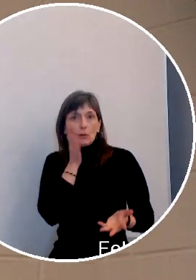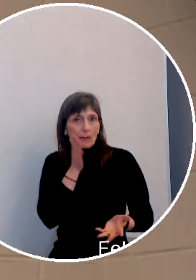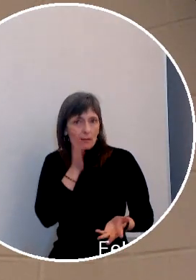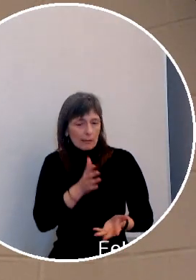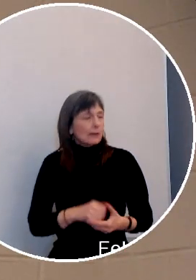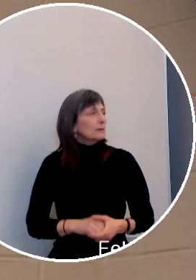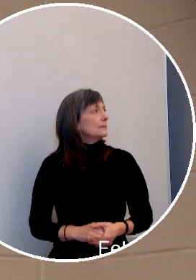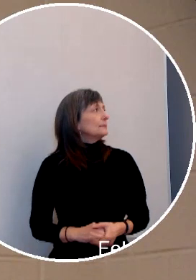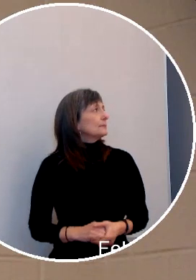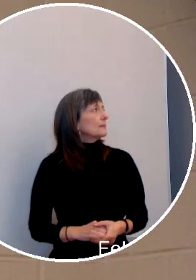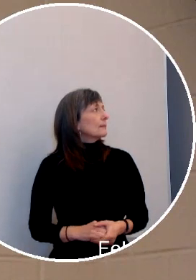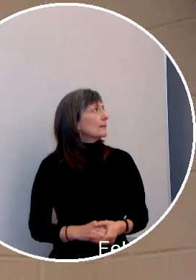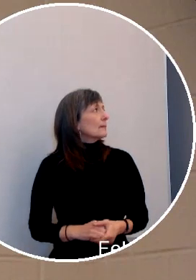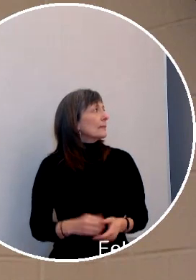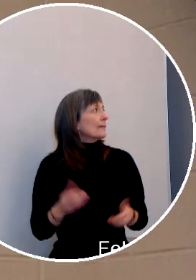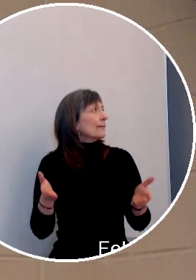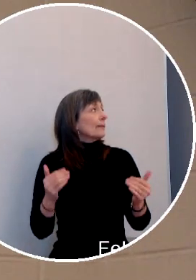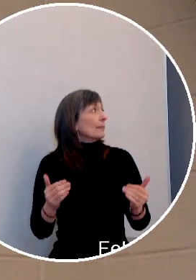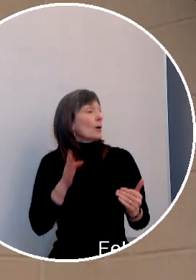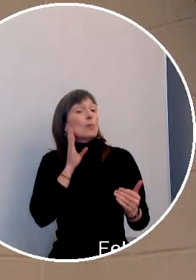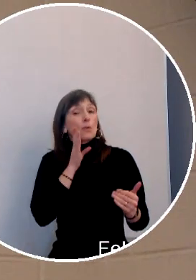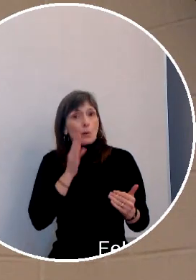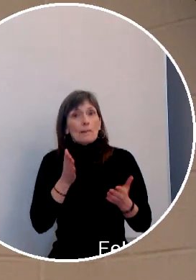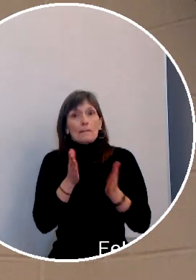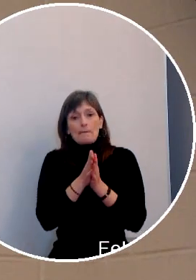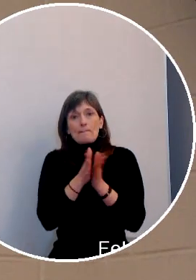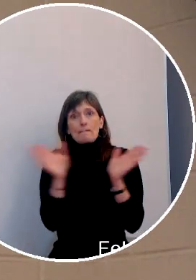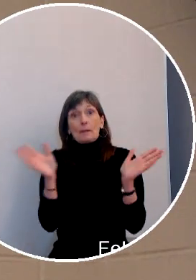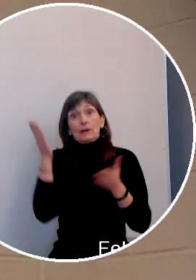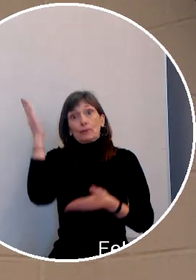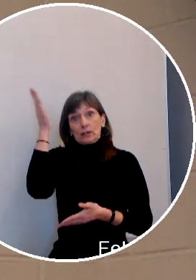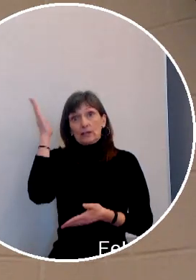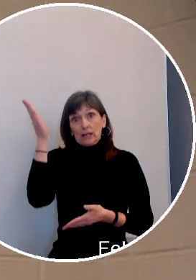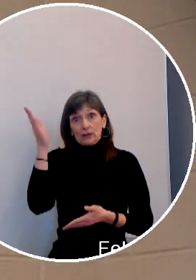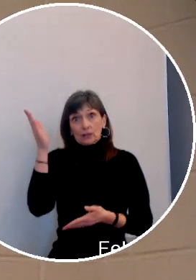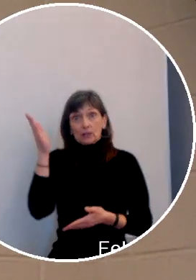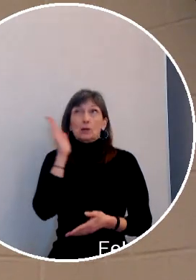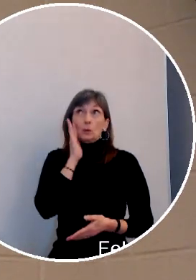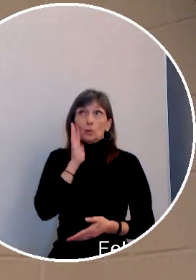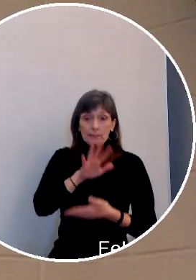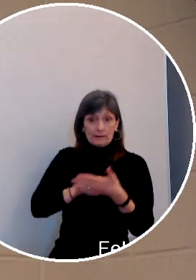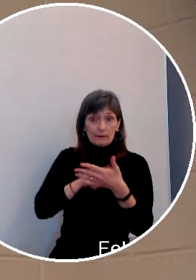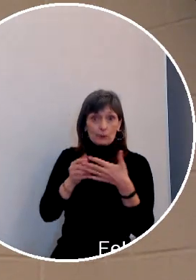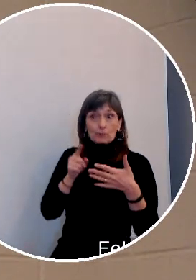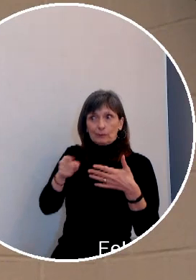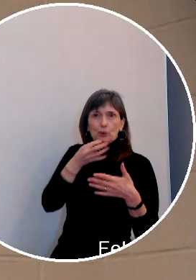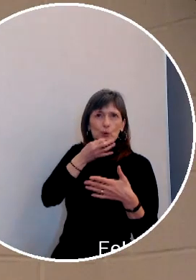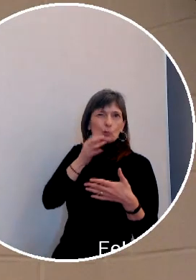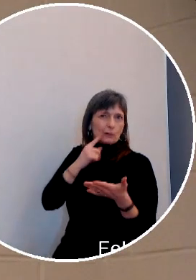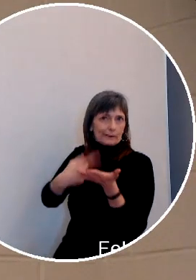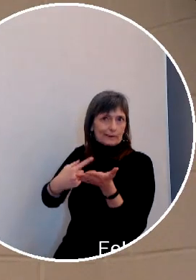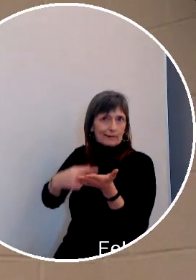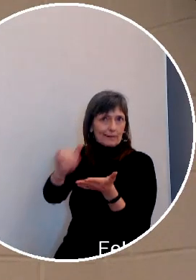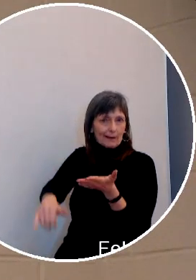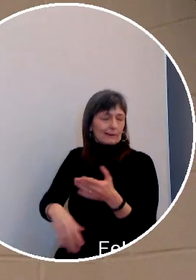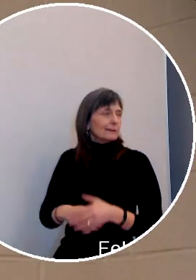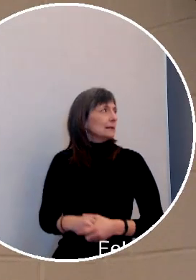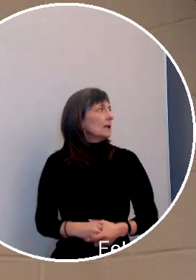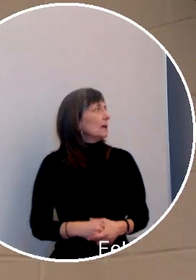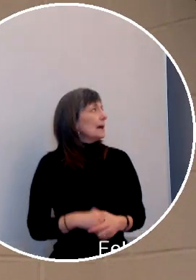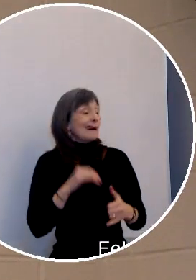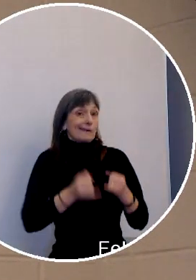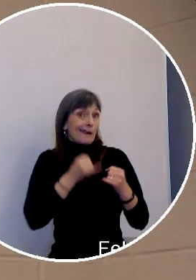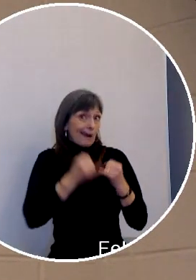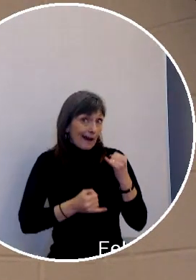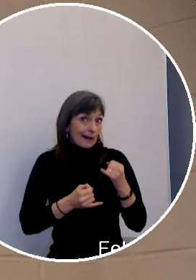platform. There are public presentations to the board scheduled, which I'll cover shortly, and then the process will